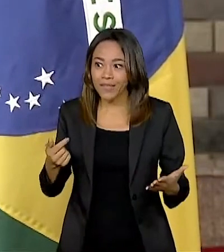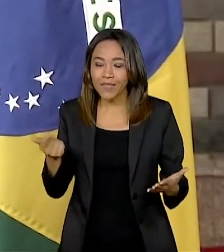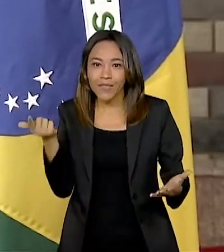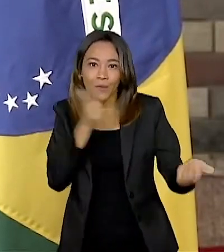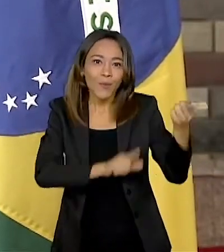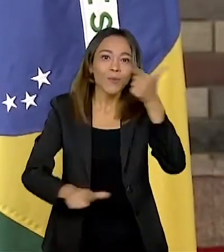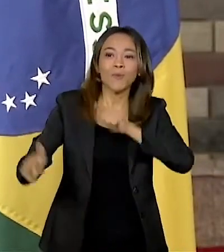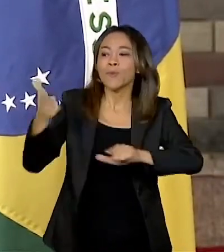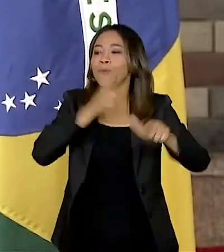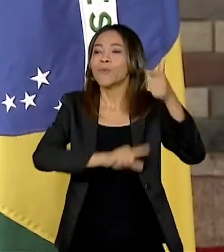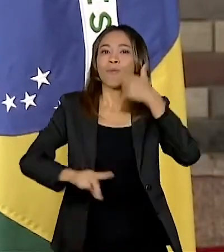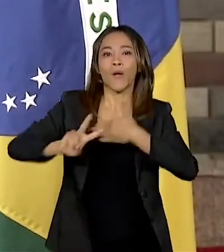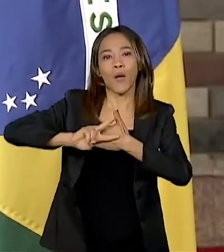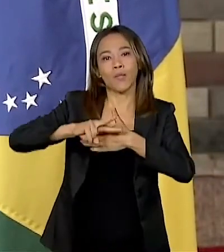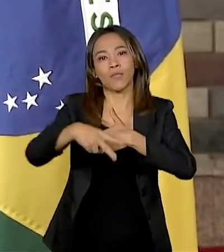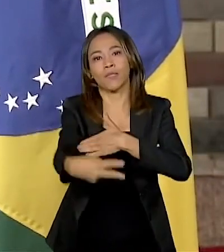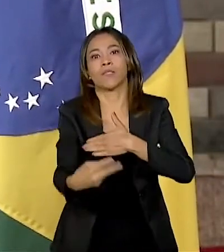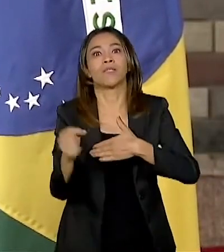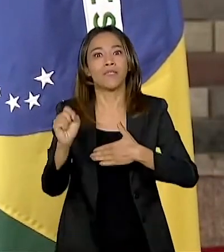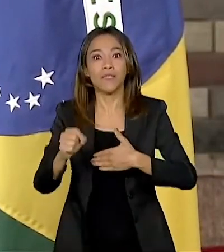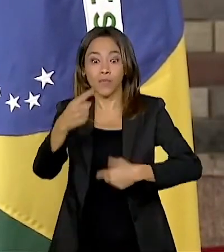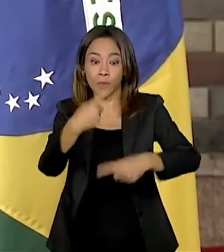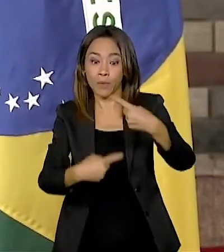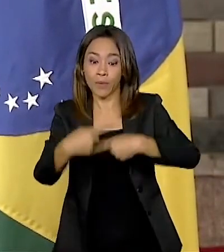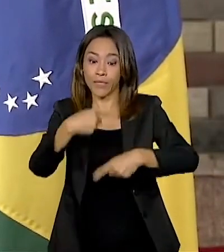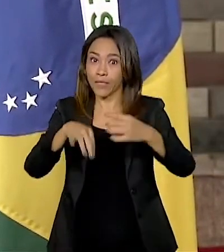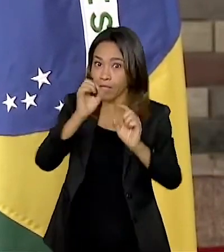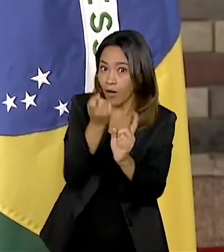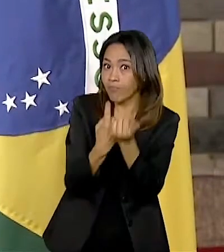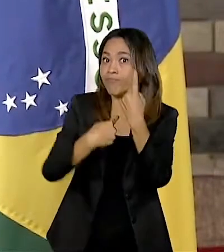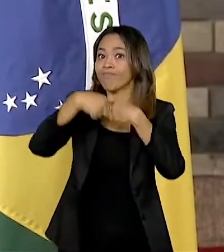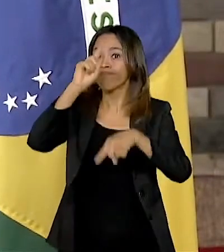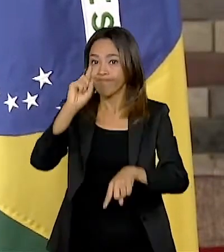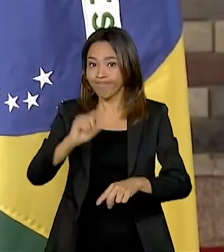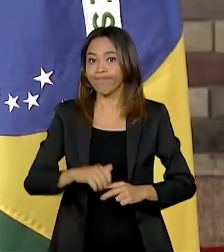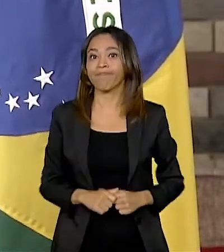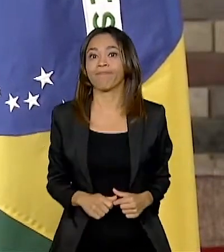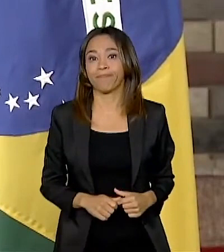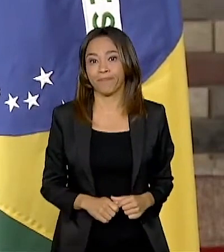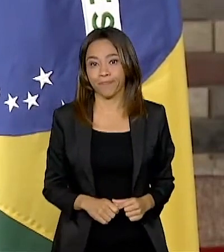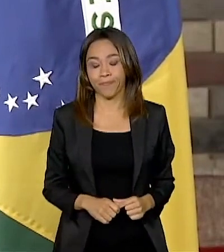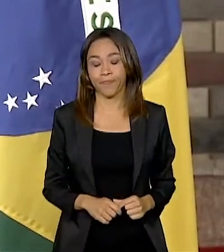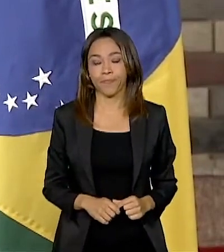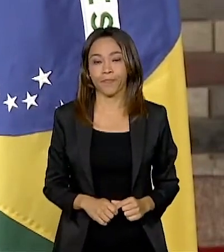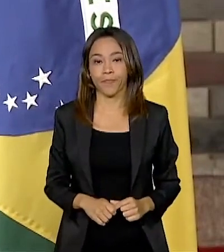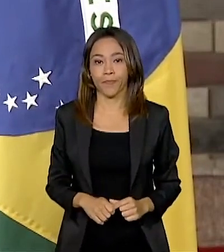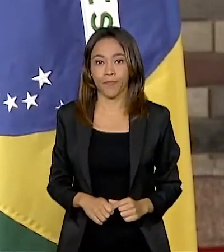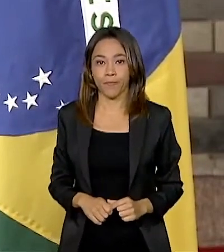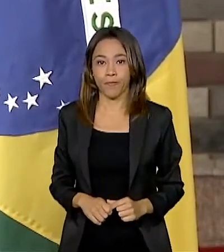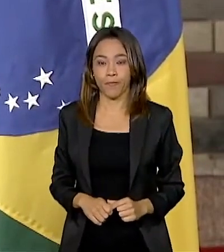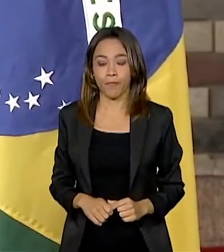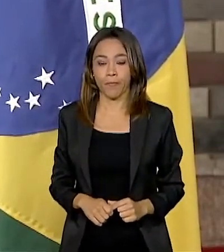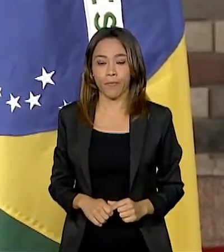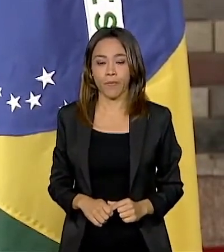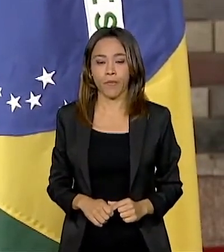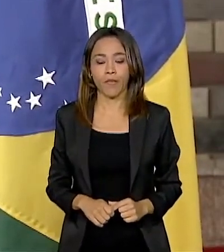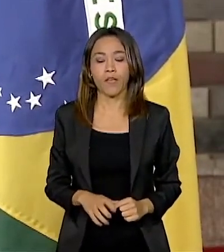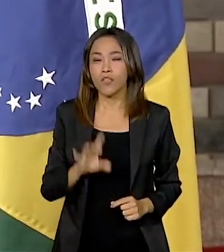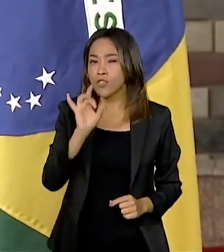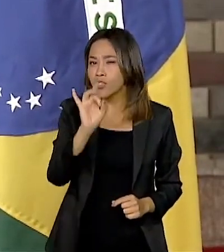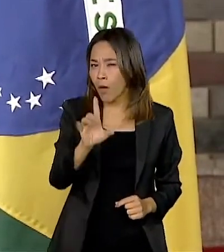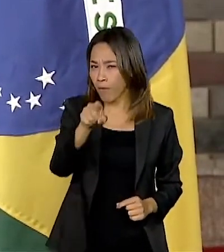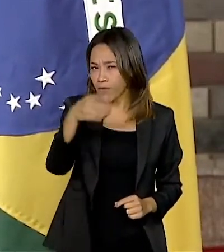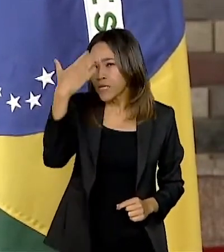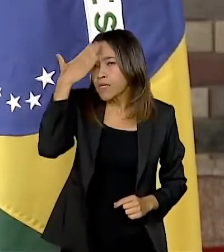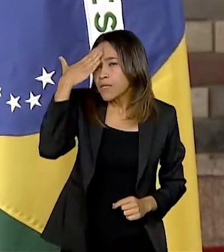muito promissora. And we are harvesting the fruits of a very promising policy. Só para ter uma